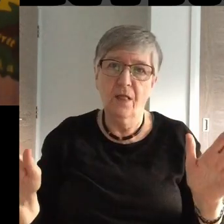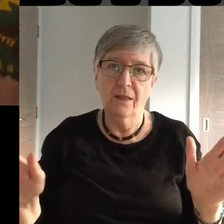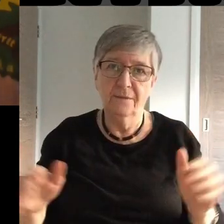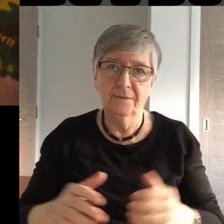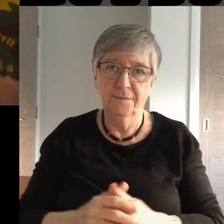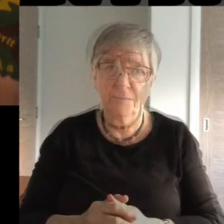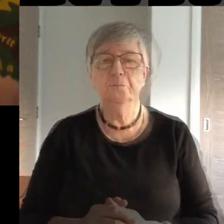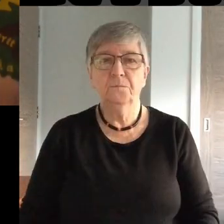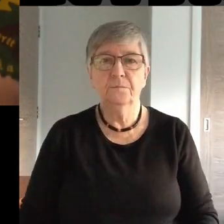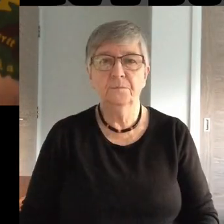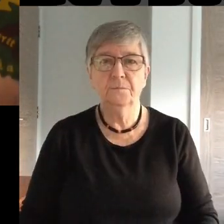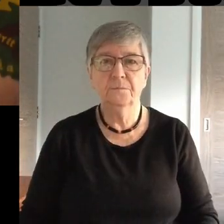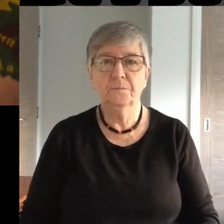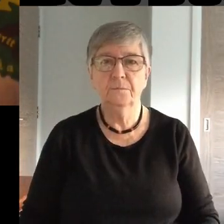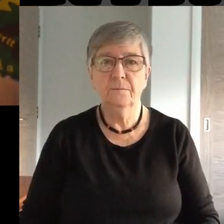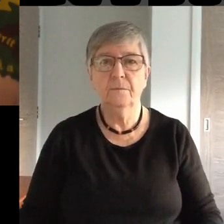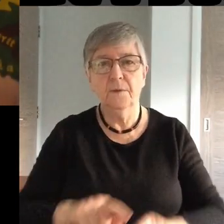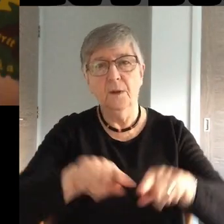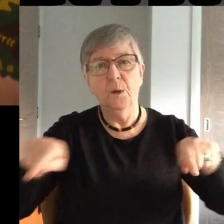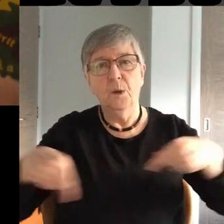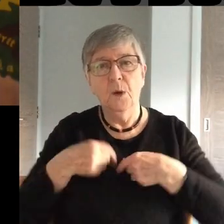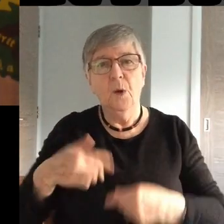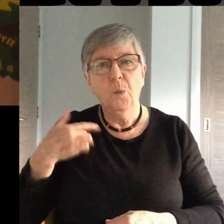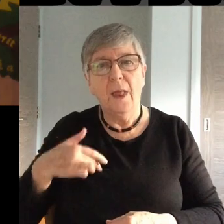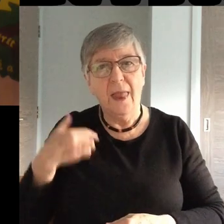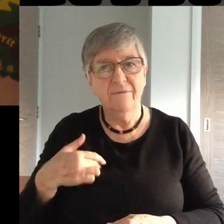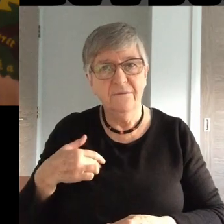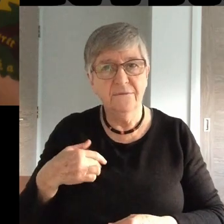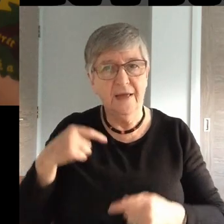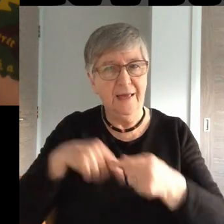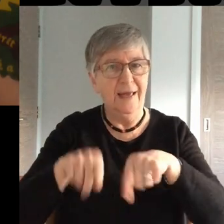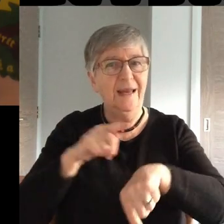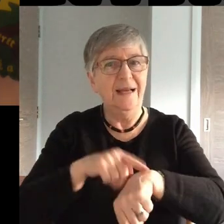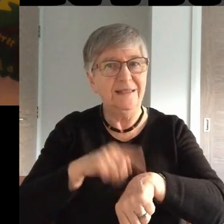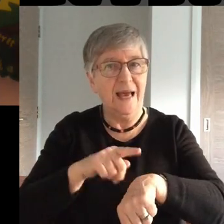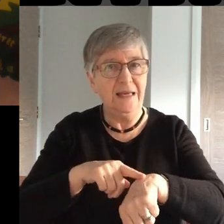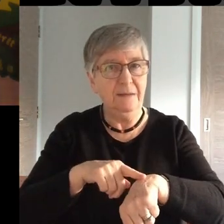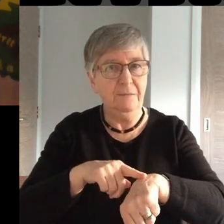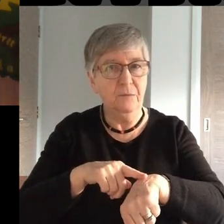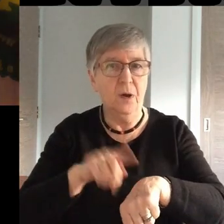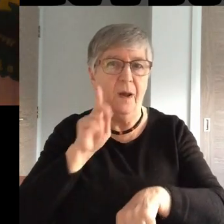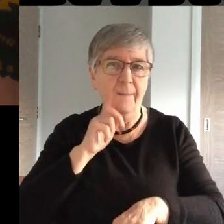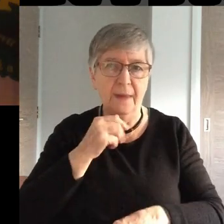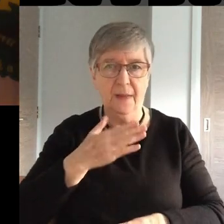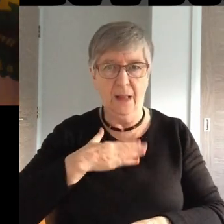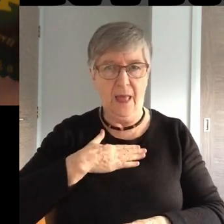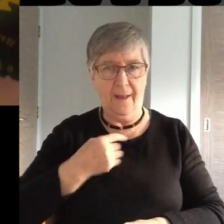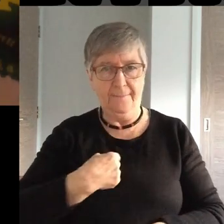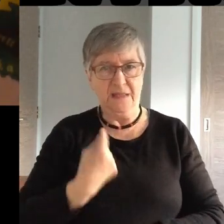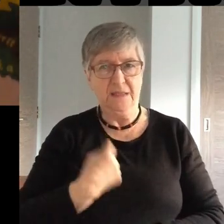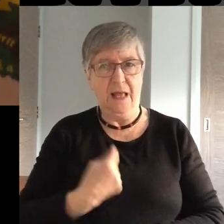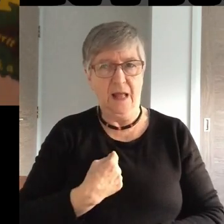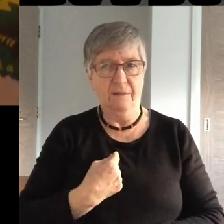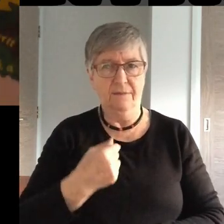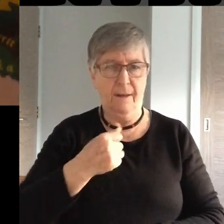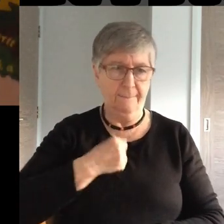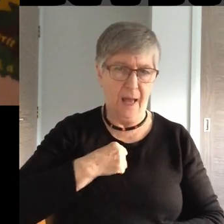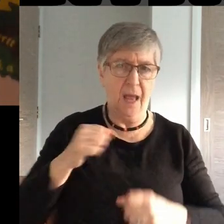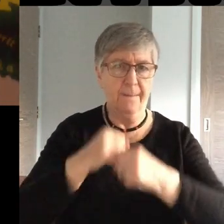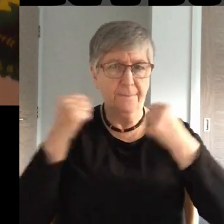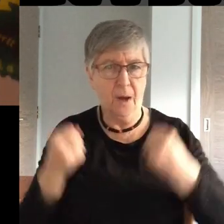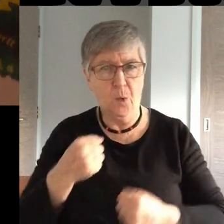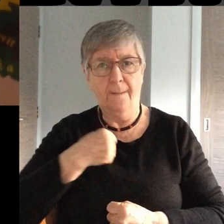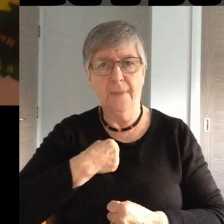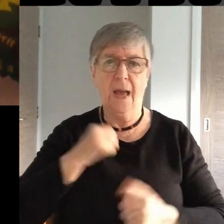all I'm saying. We live, don't we, in the age of self. It's all about me. It's my identity, my power,